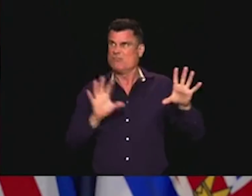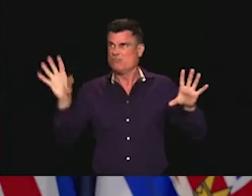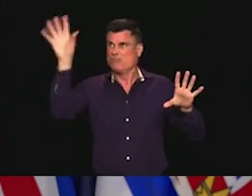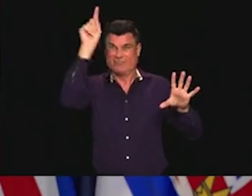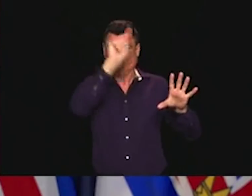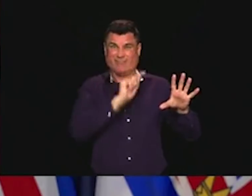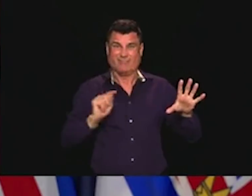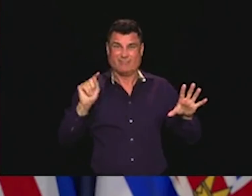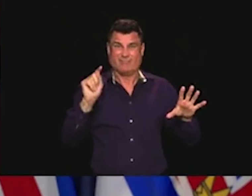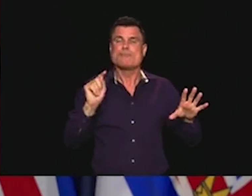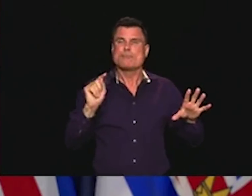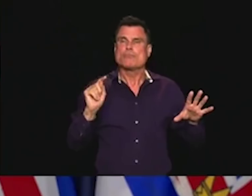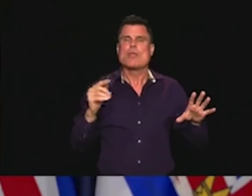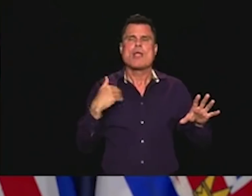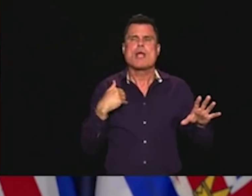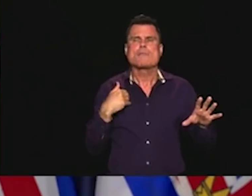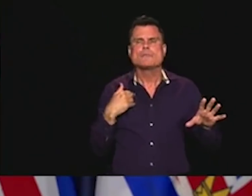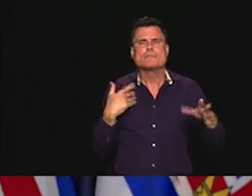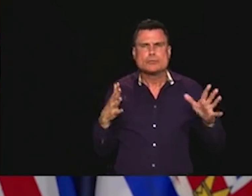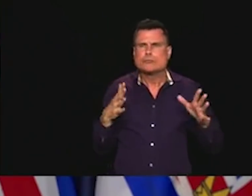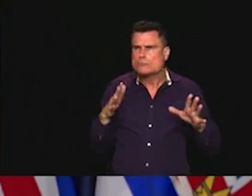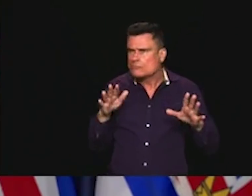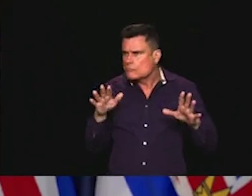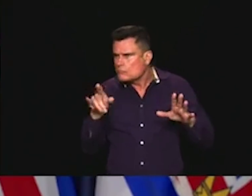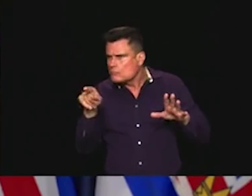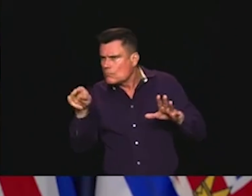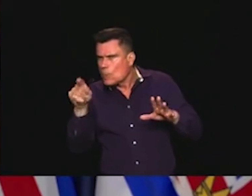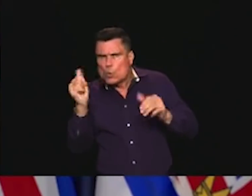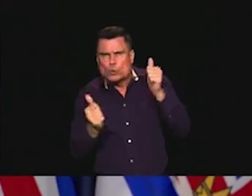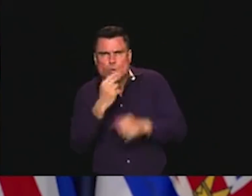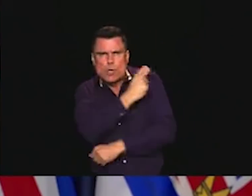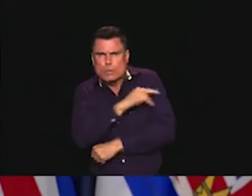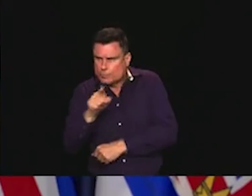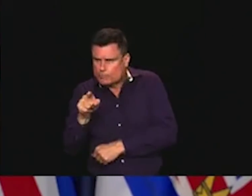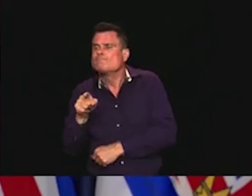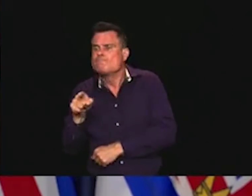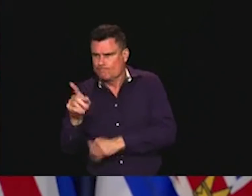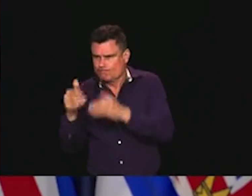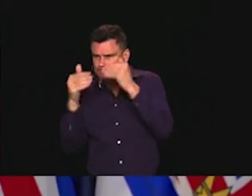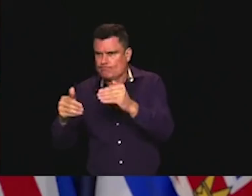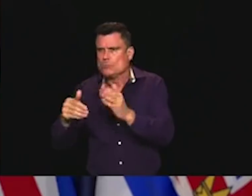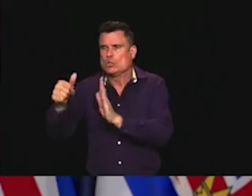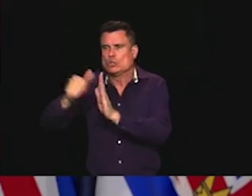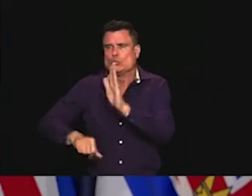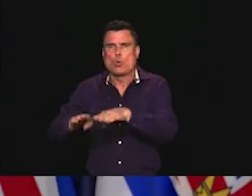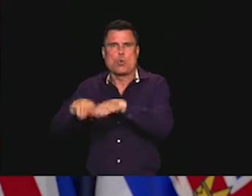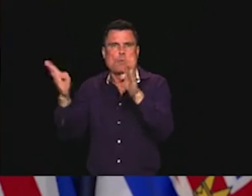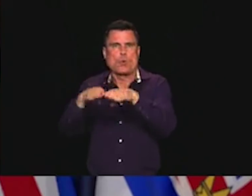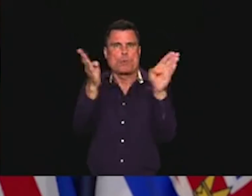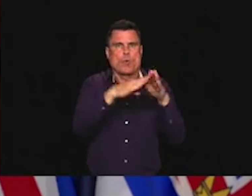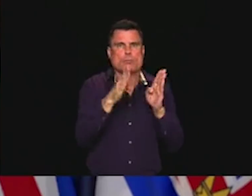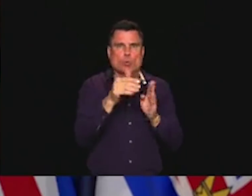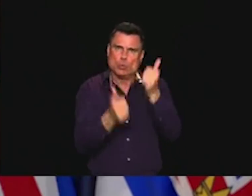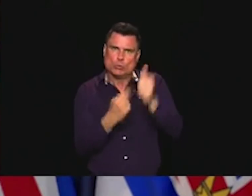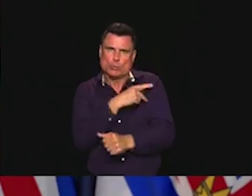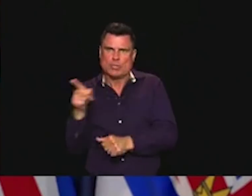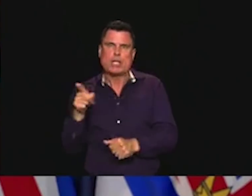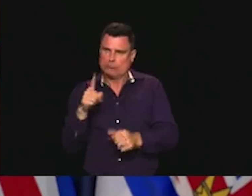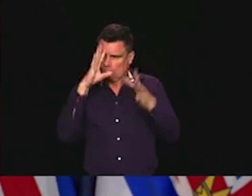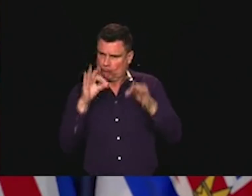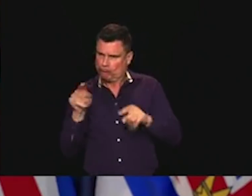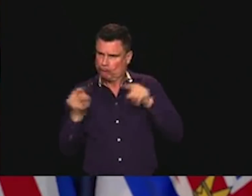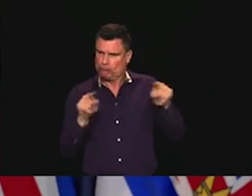well as to book non-urgent scheduled surgeries. All health authorities have now started non-urgent cases, all 6, including